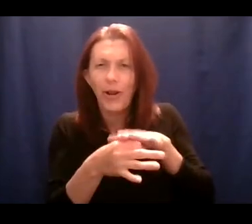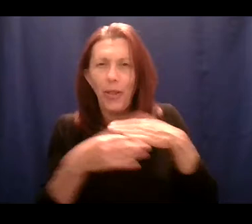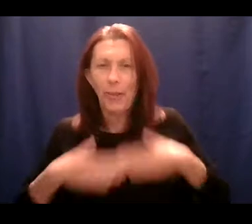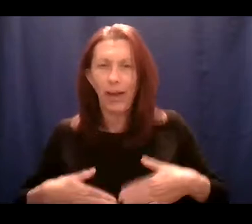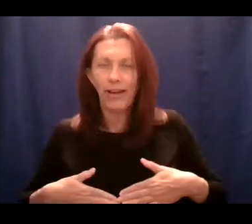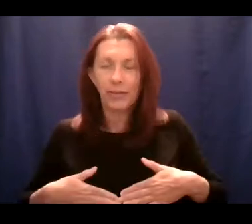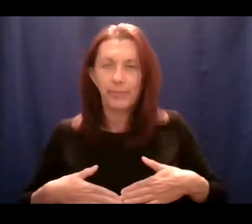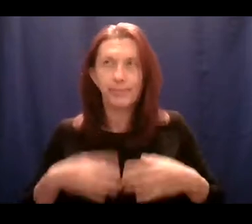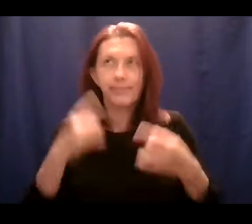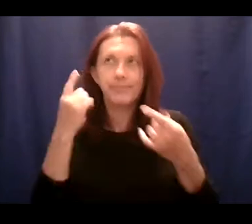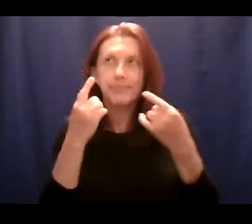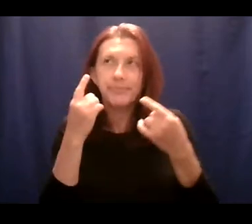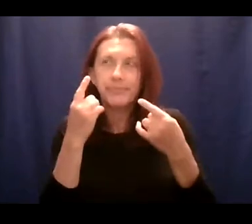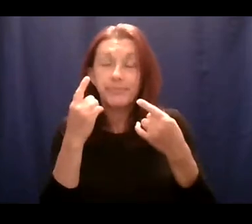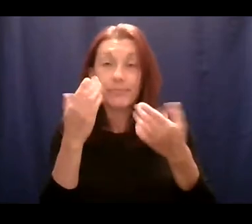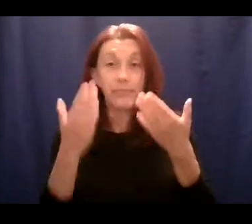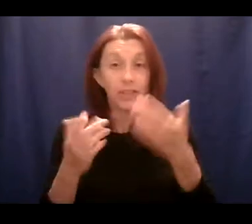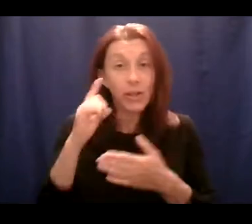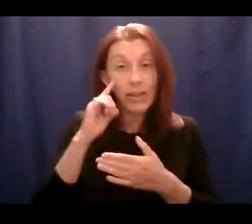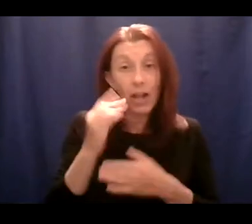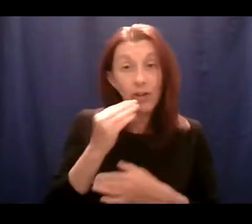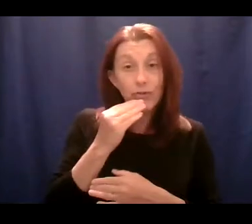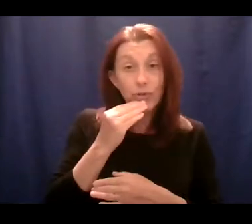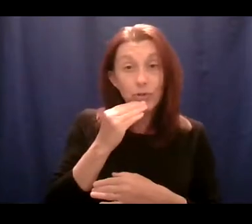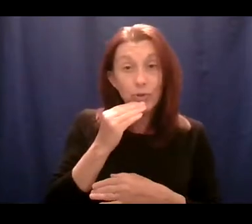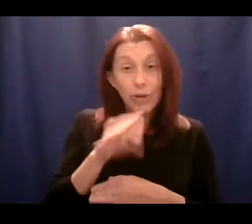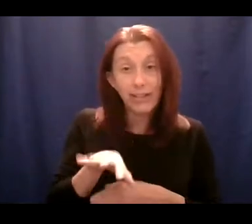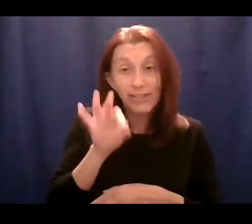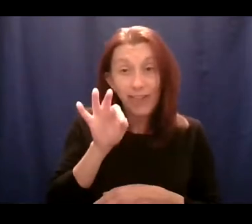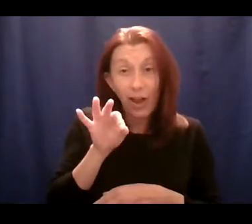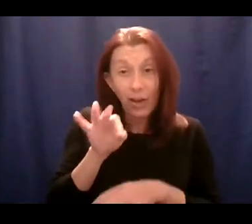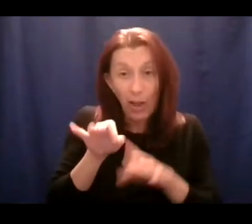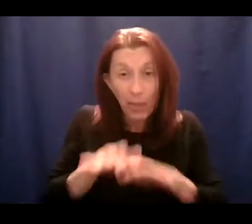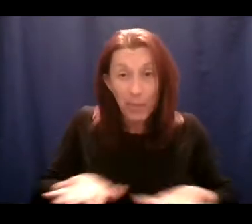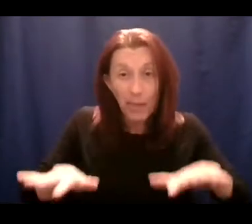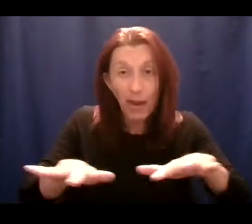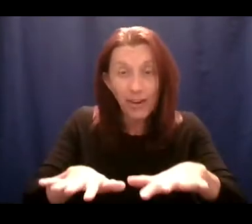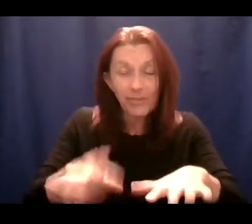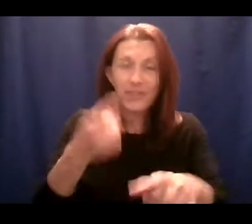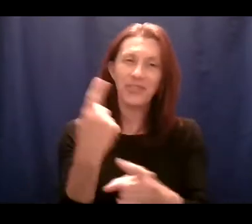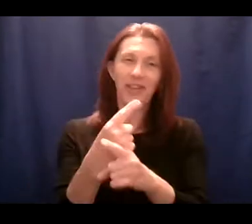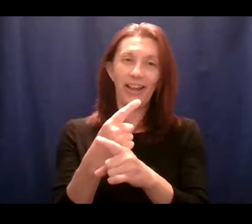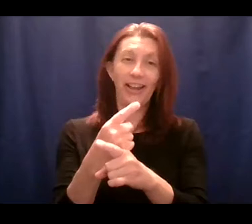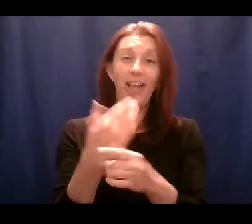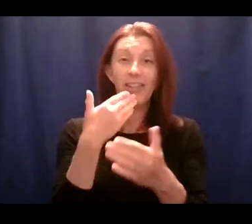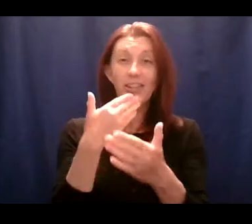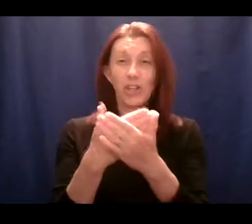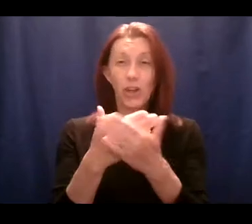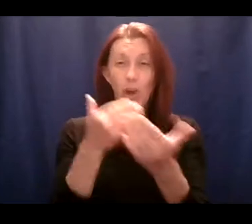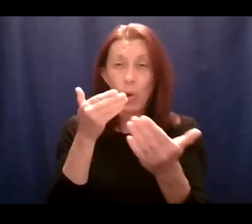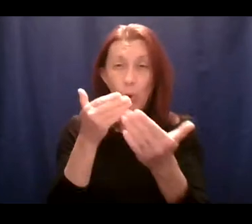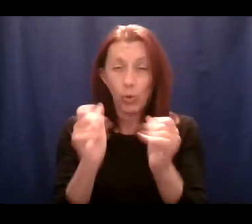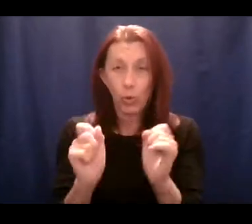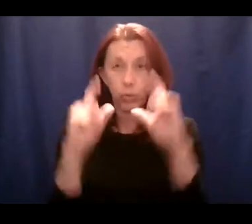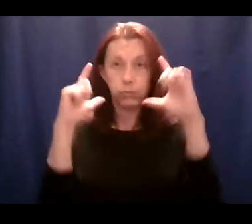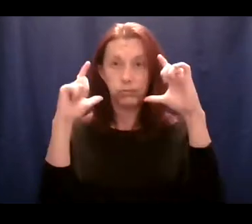were thinking that its food is found underneath, you were right. Oh, here's a great close-up of our shark.